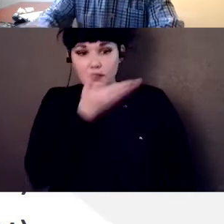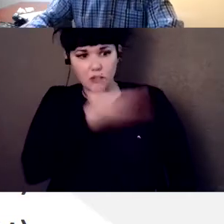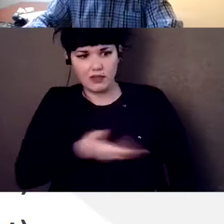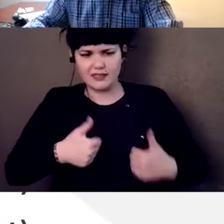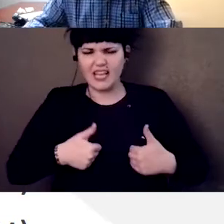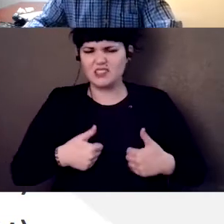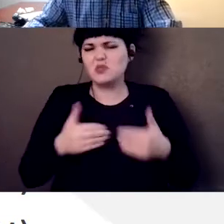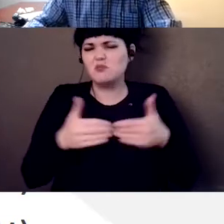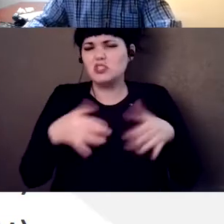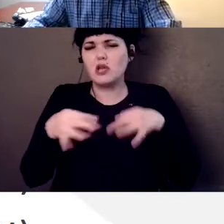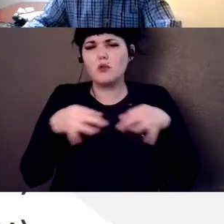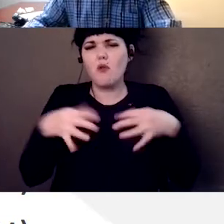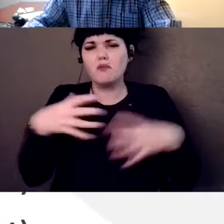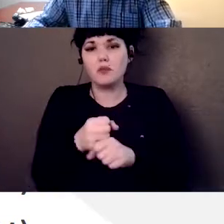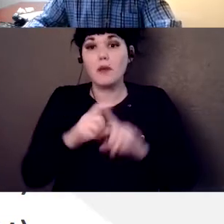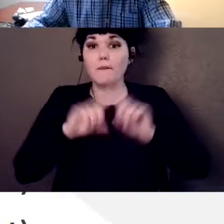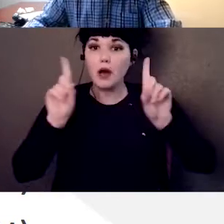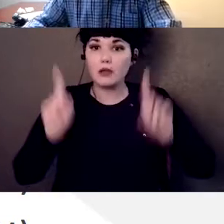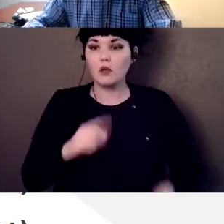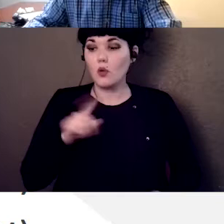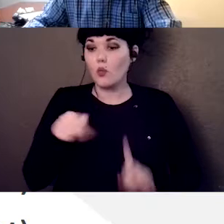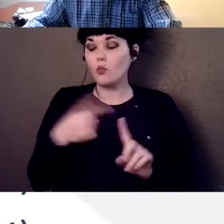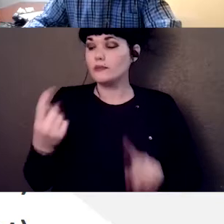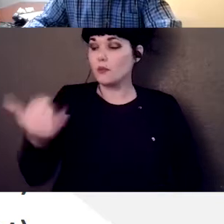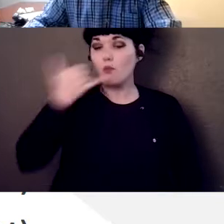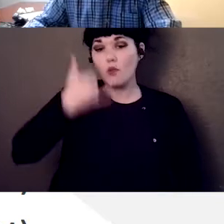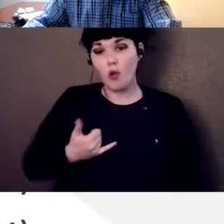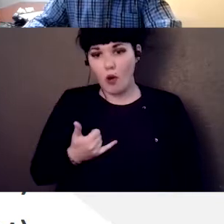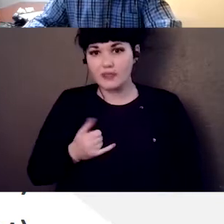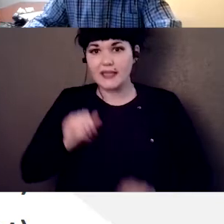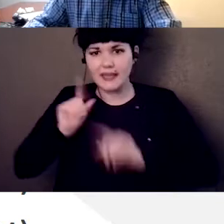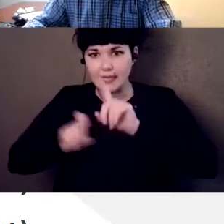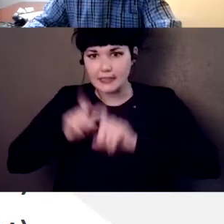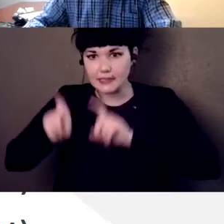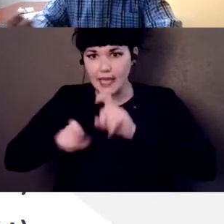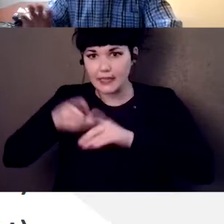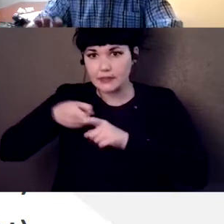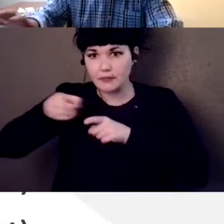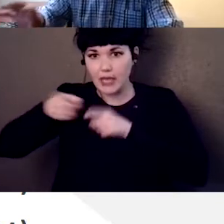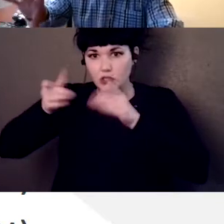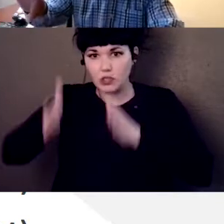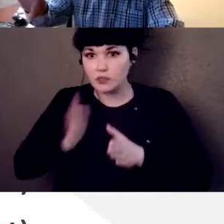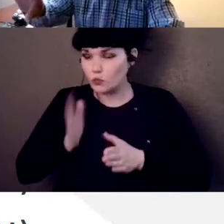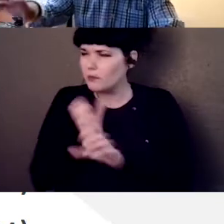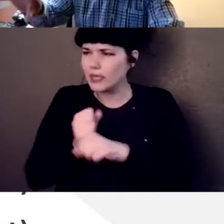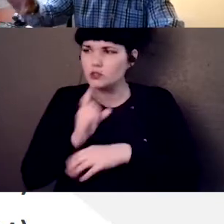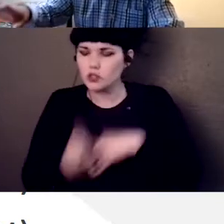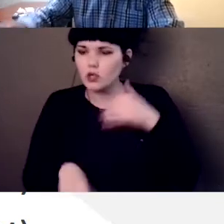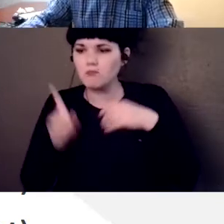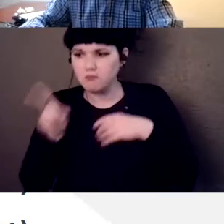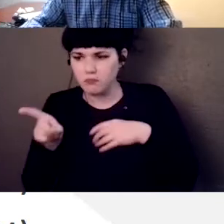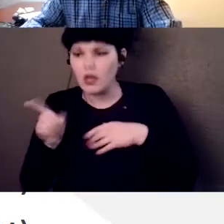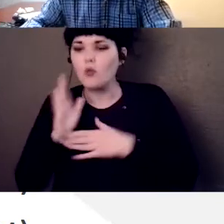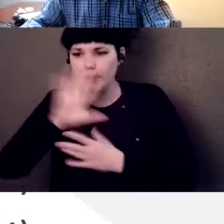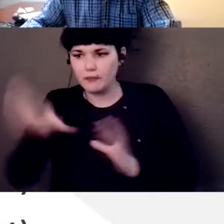overview, but when someone calls, the intake specialist will always make sure that that individual is routed